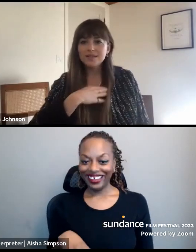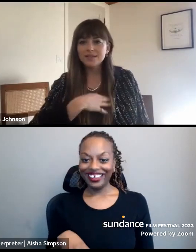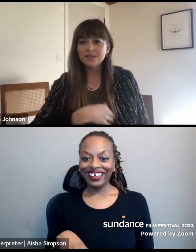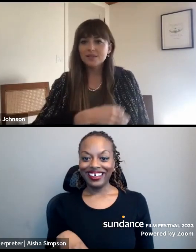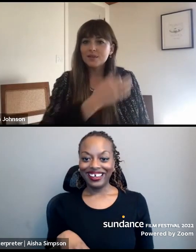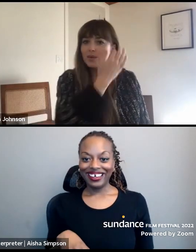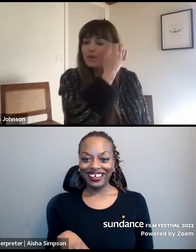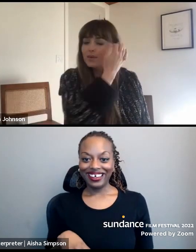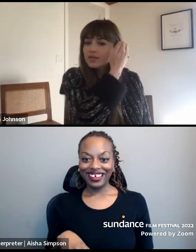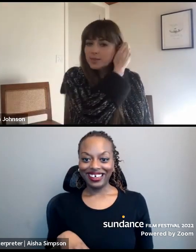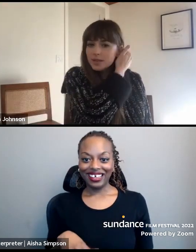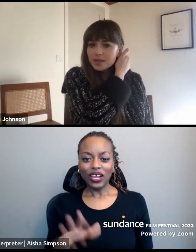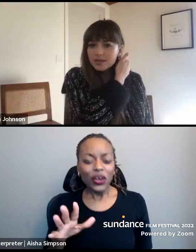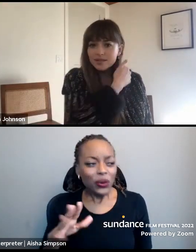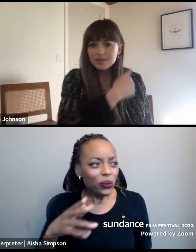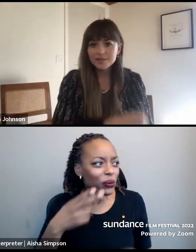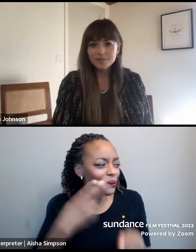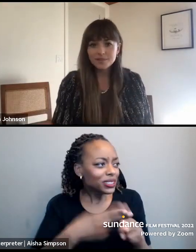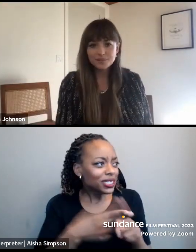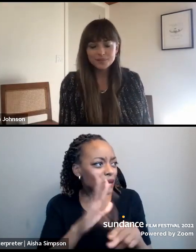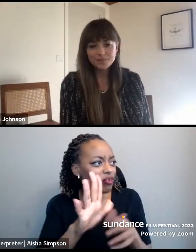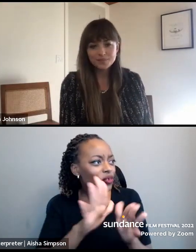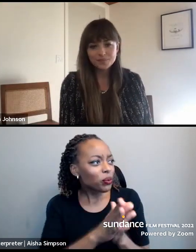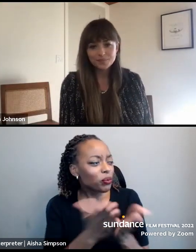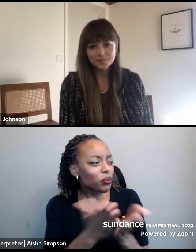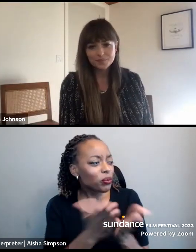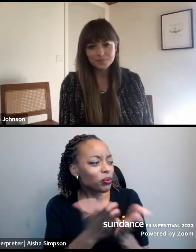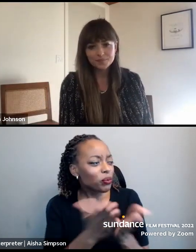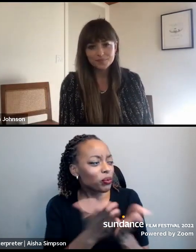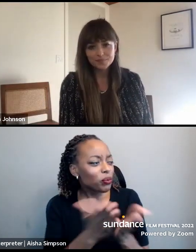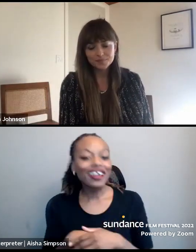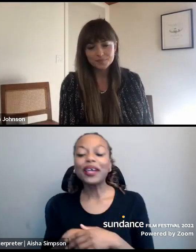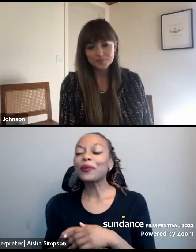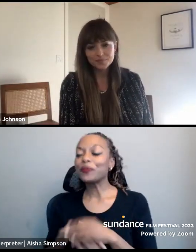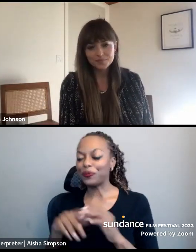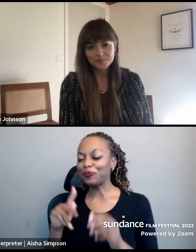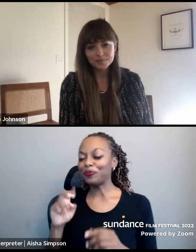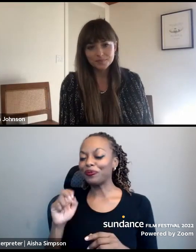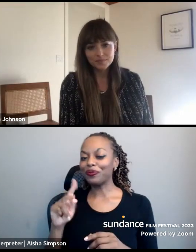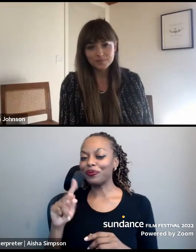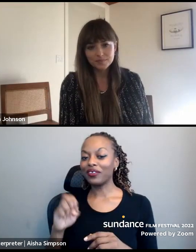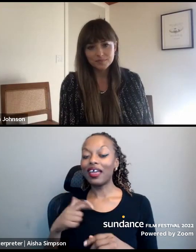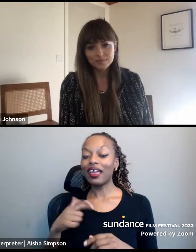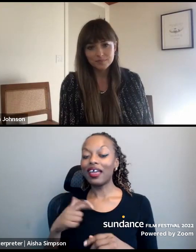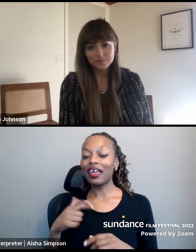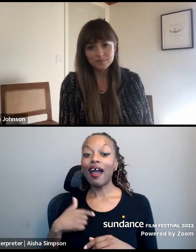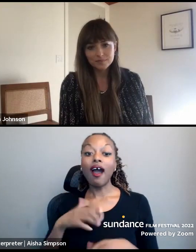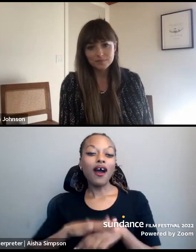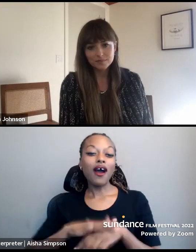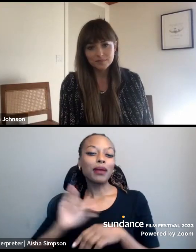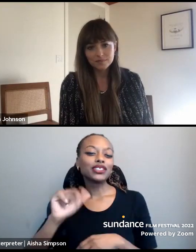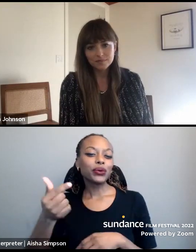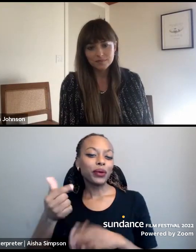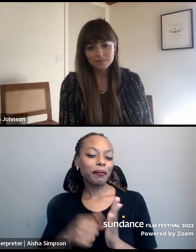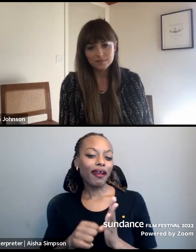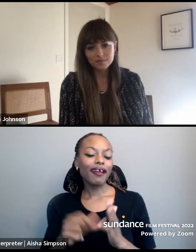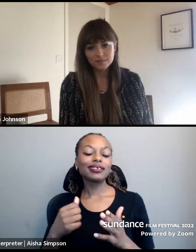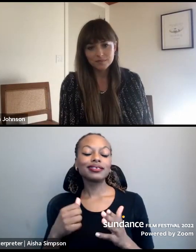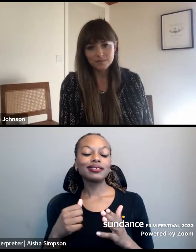us like what was your book? So on my Instagram page, I started to create